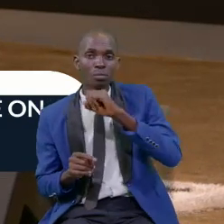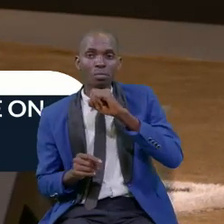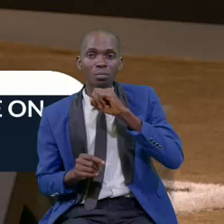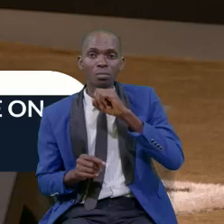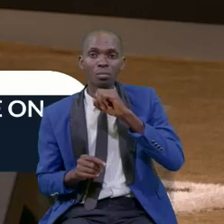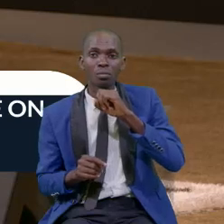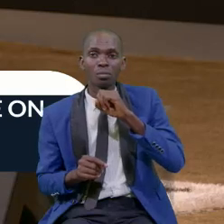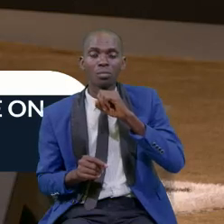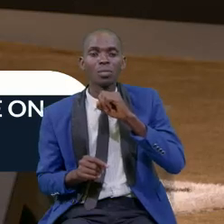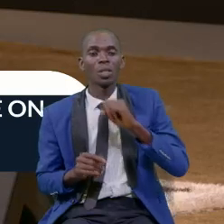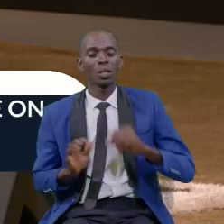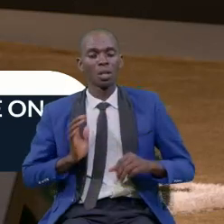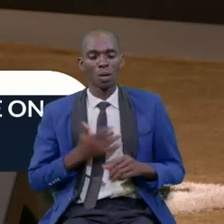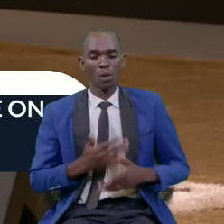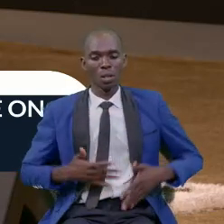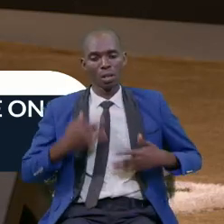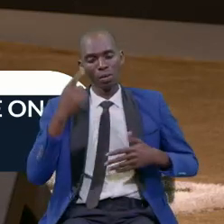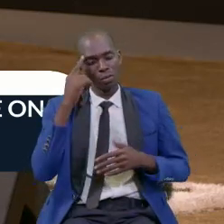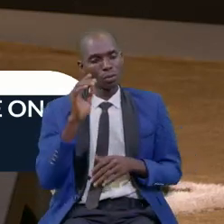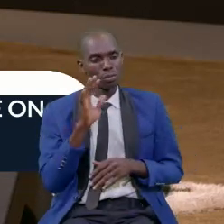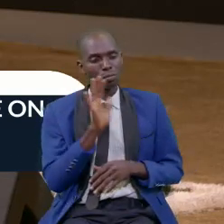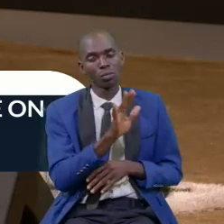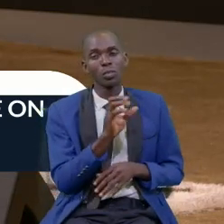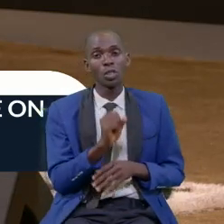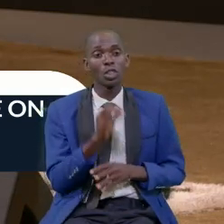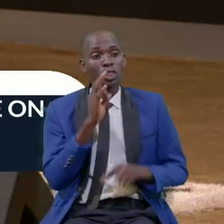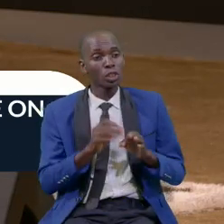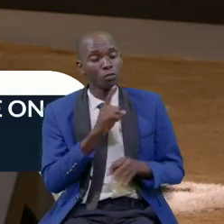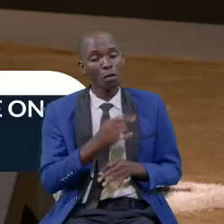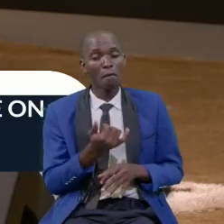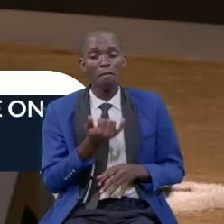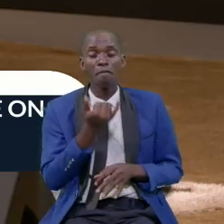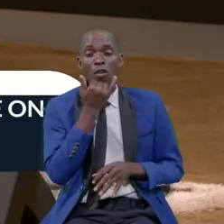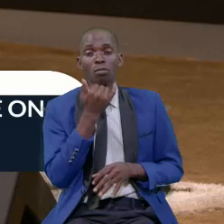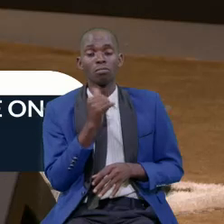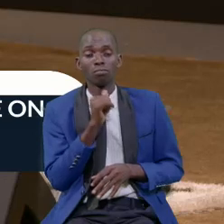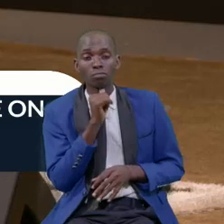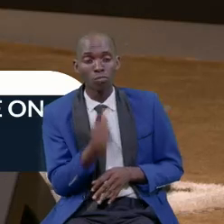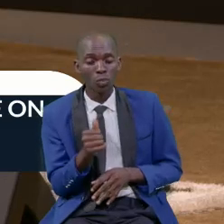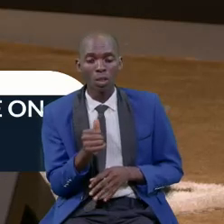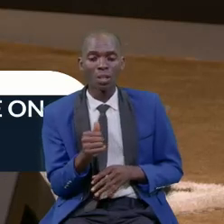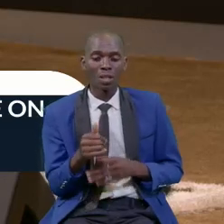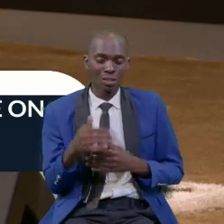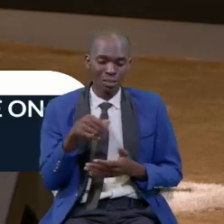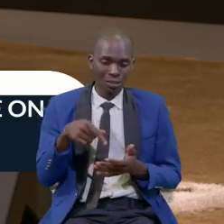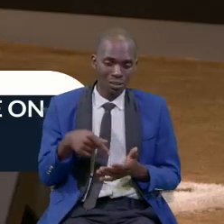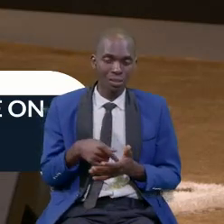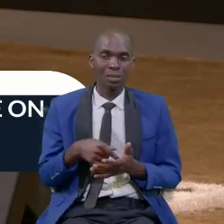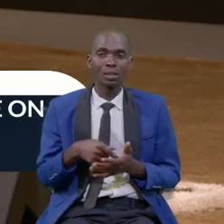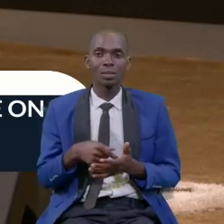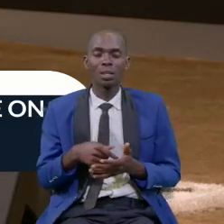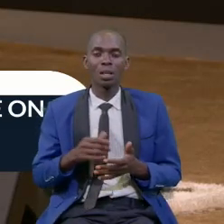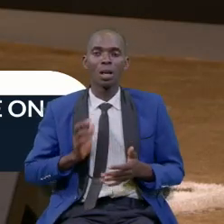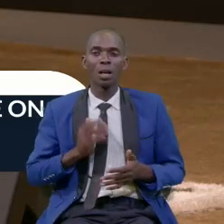for yours, if ye utter not this our